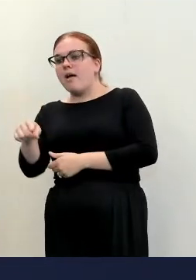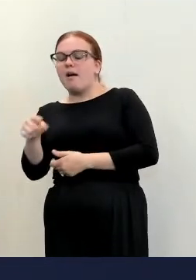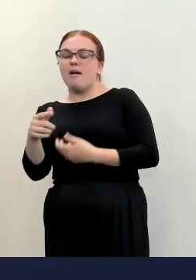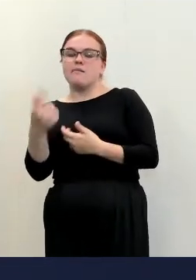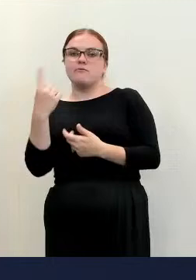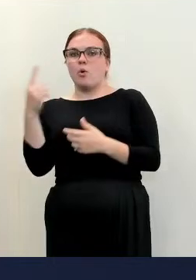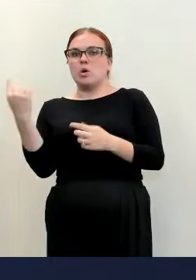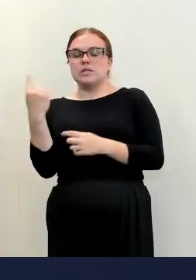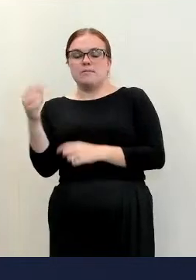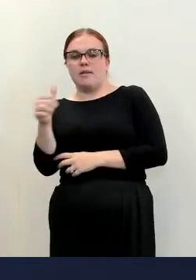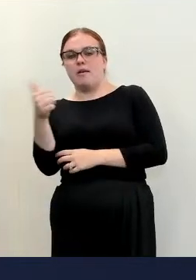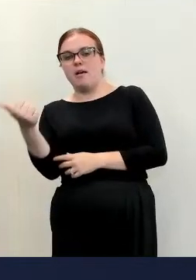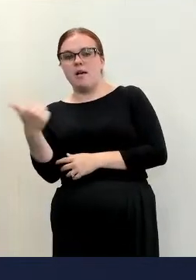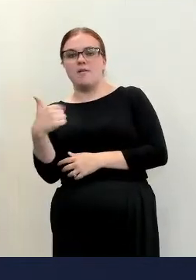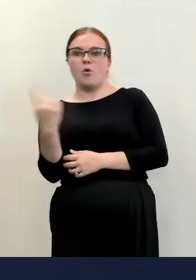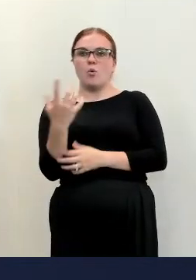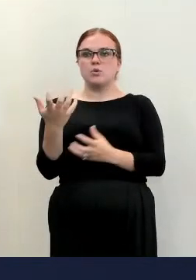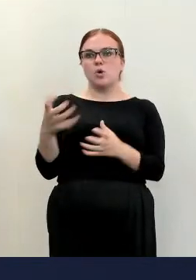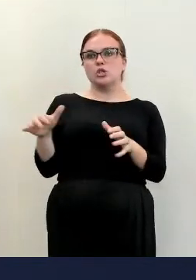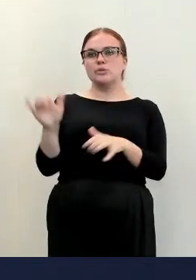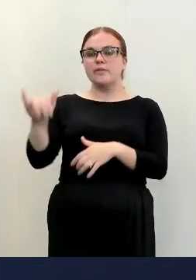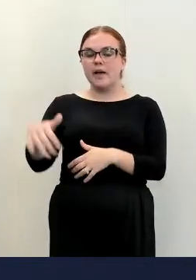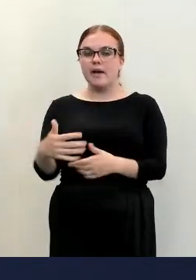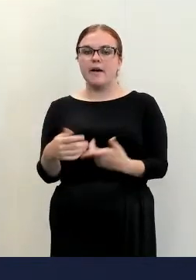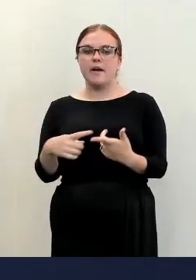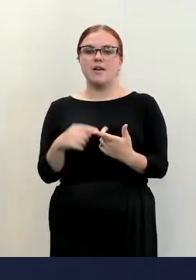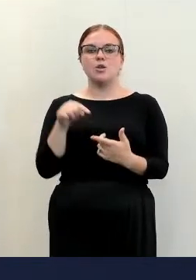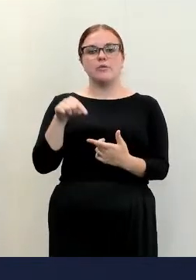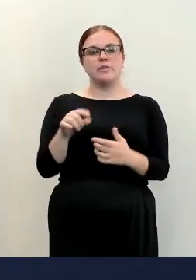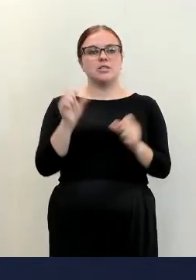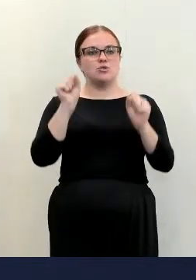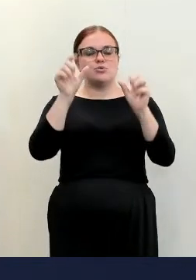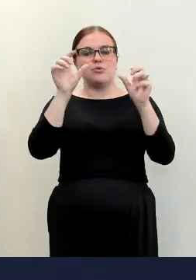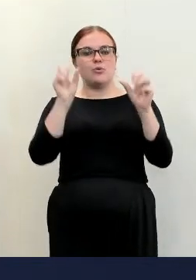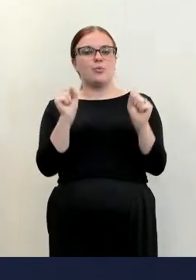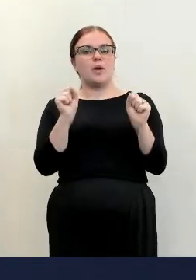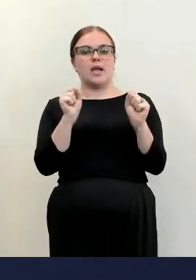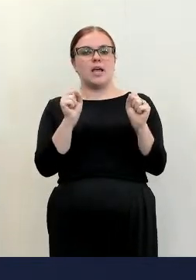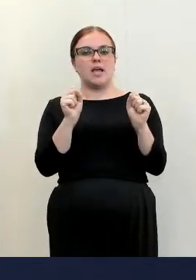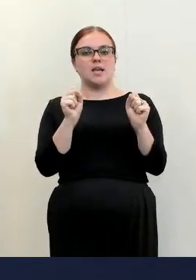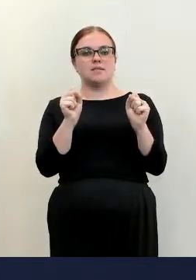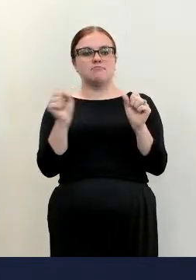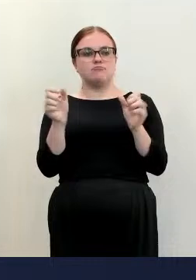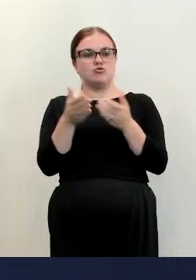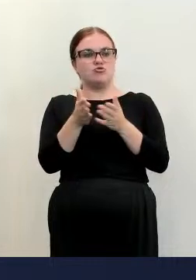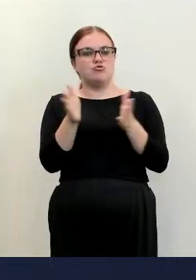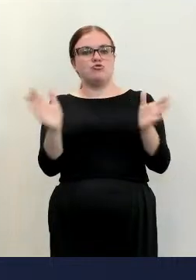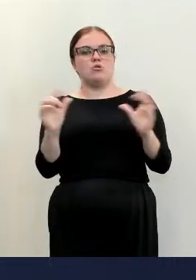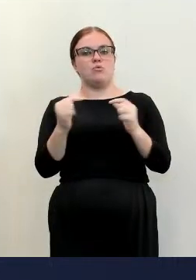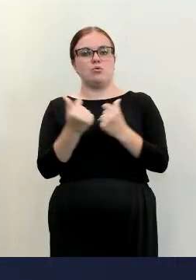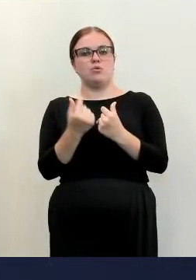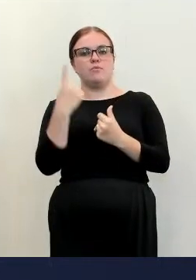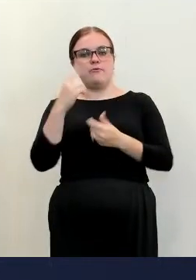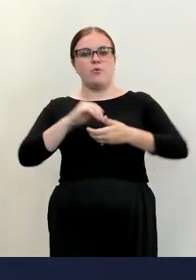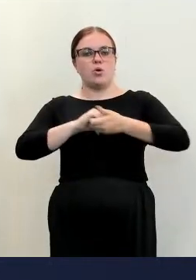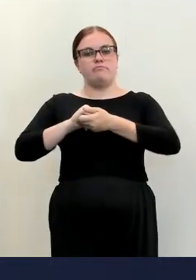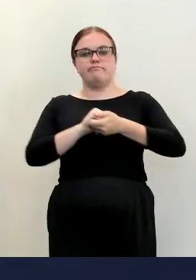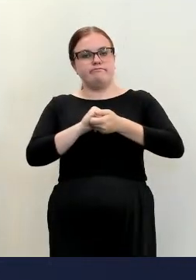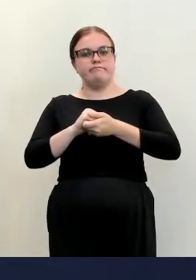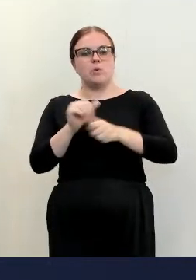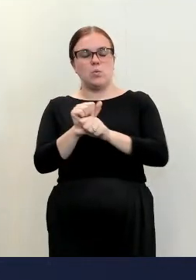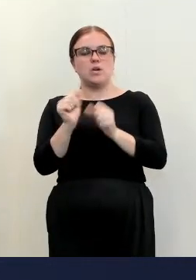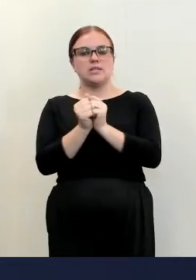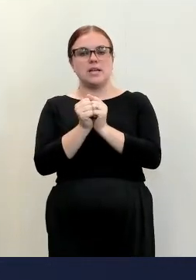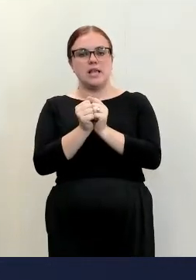to do something else I've been always wanting to do. So this is a great umbrella to facilitate collaboration. So we have our